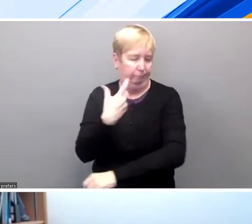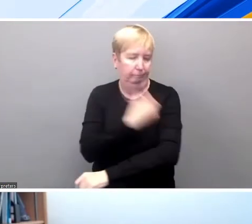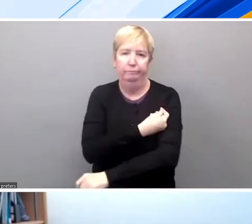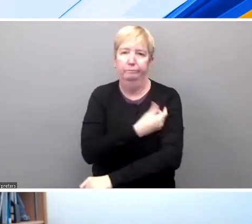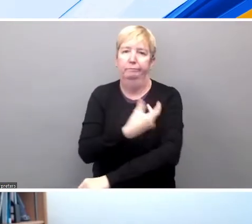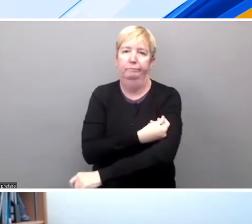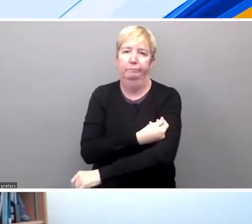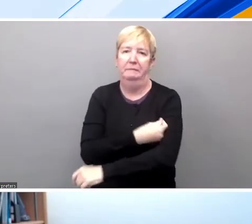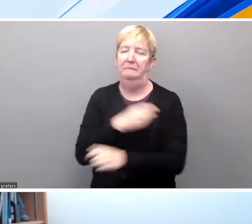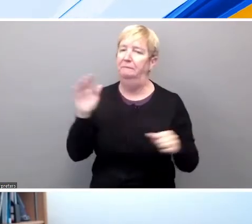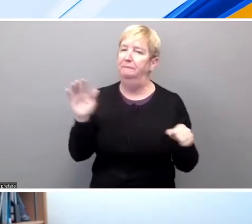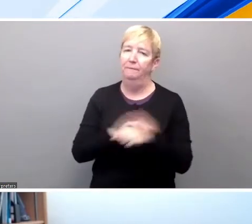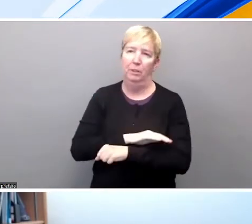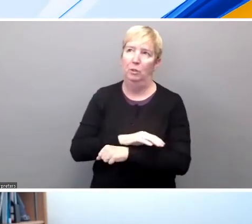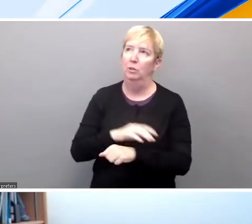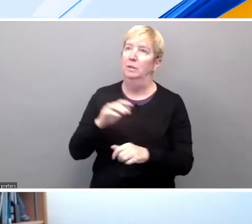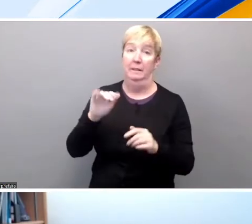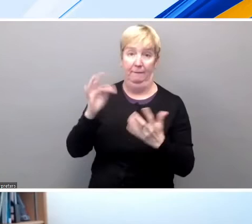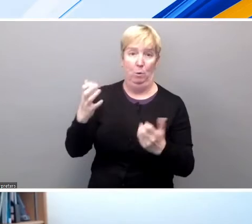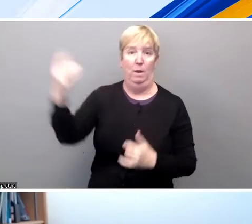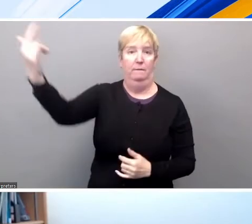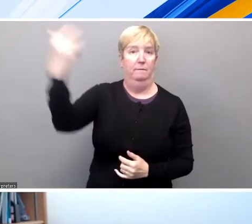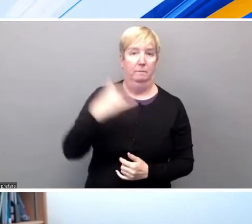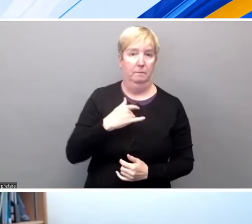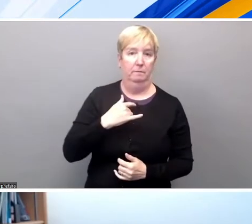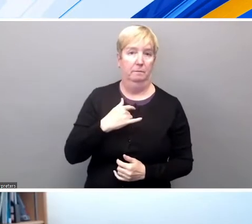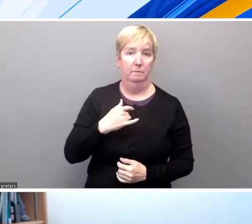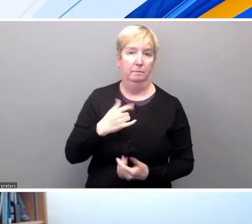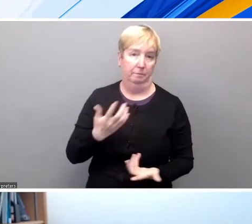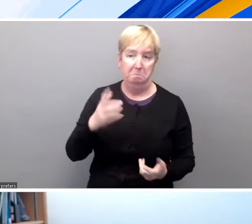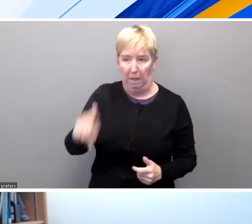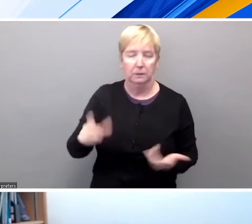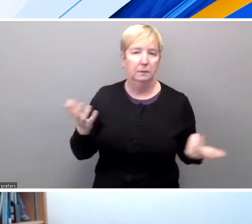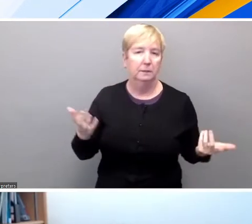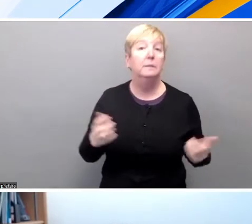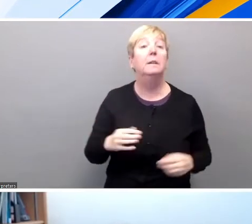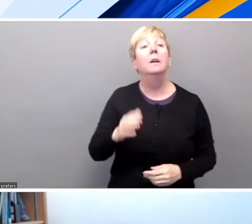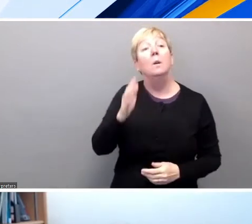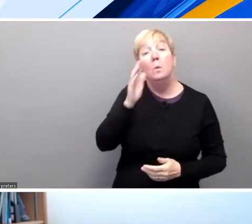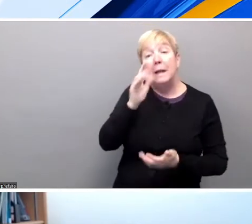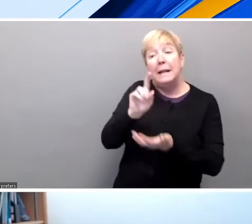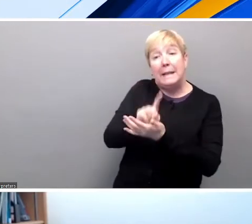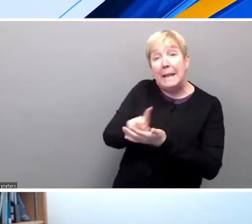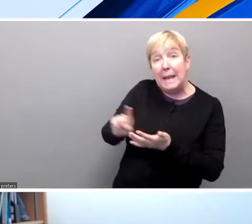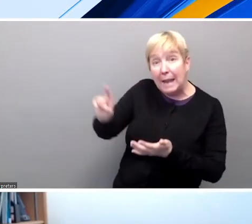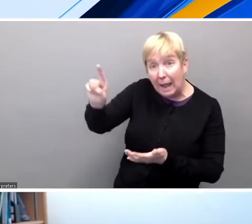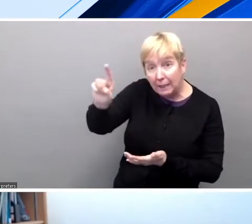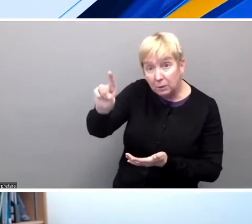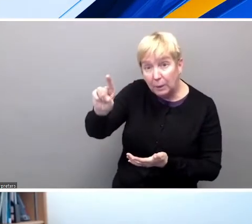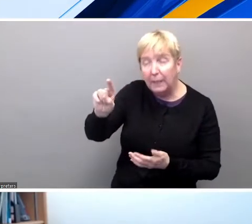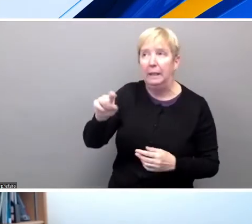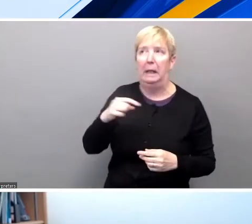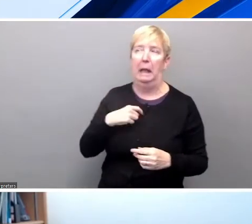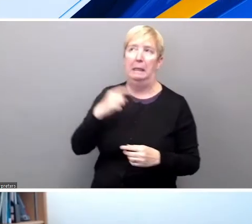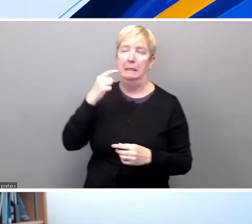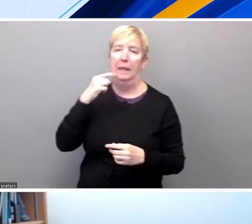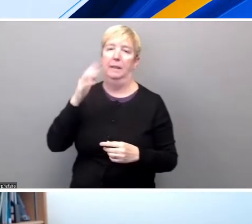new guidance that's going to come out very shortly, I think in the next week, where they're going to continue to tighten up